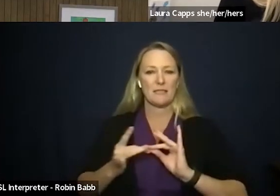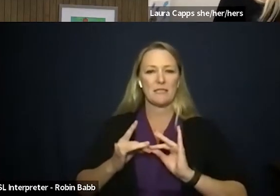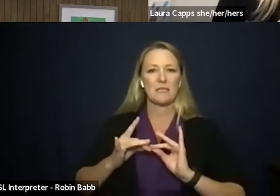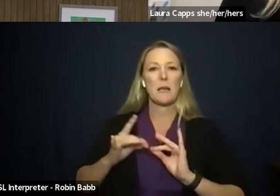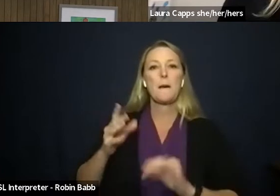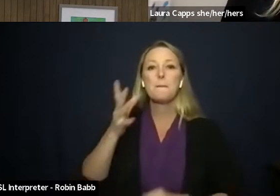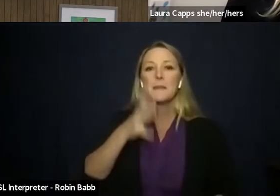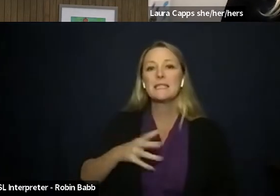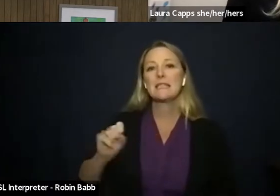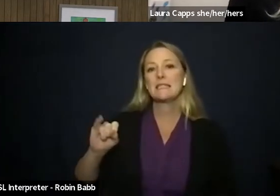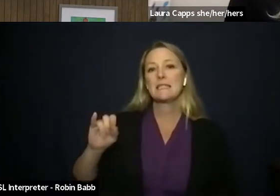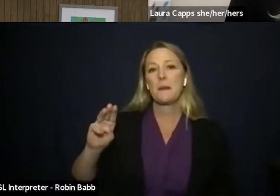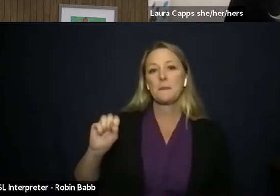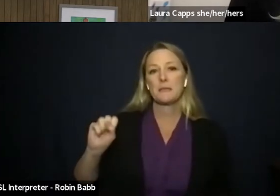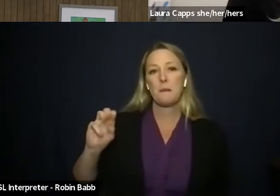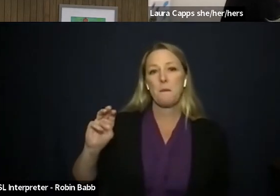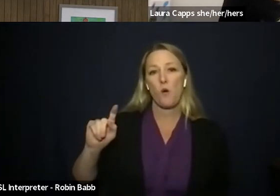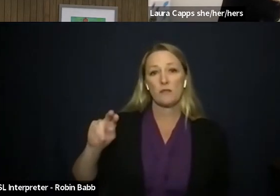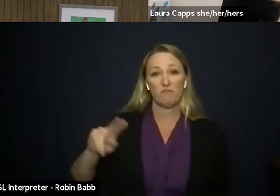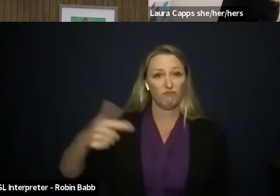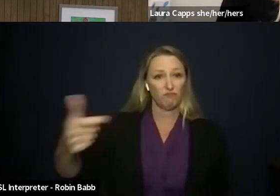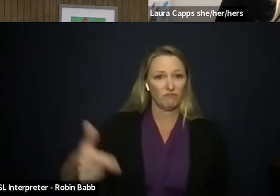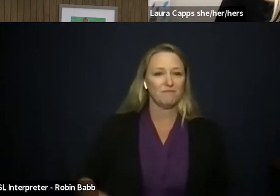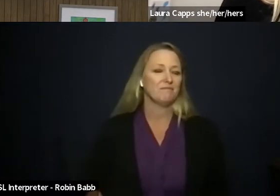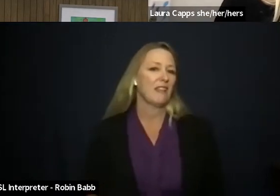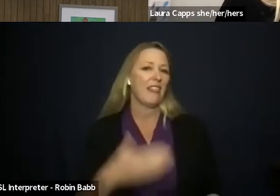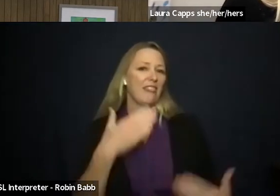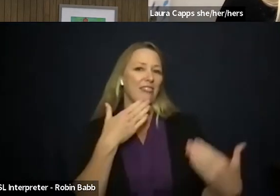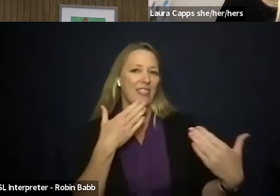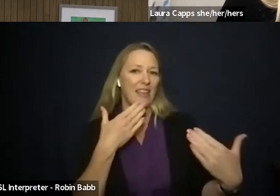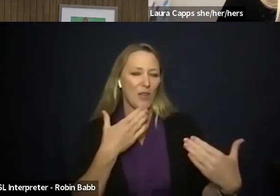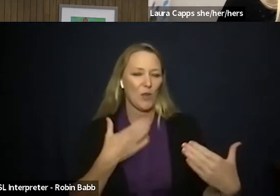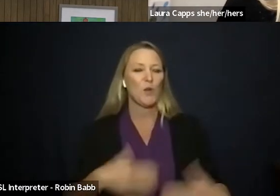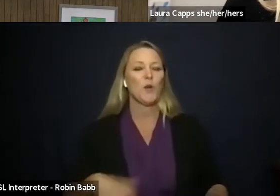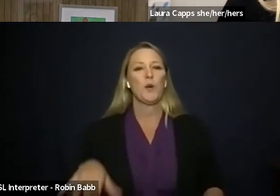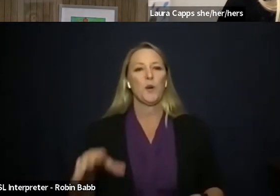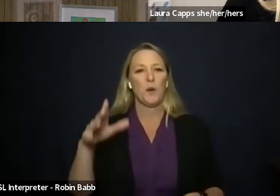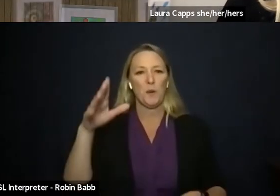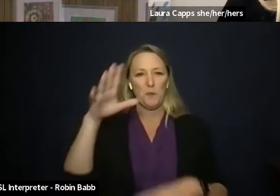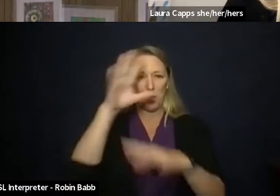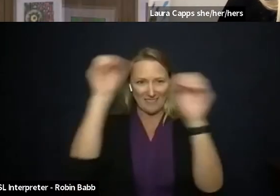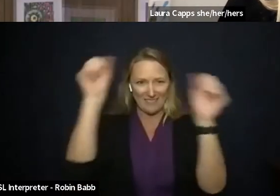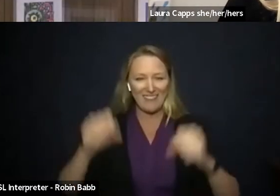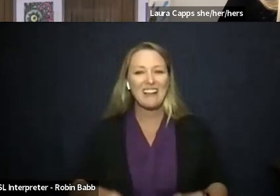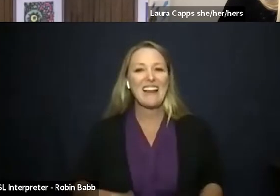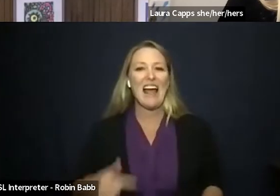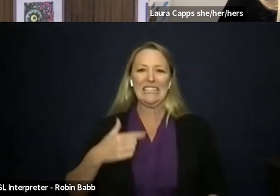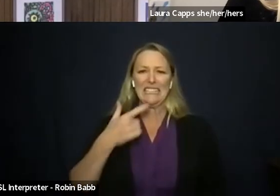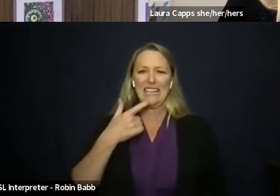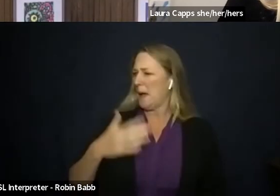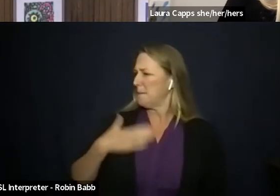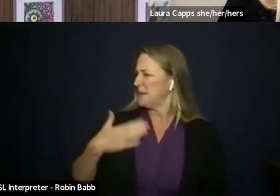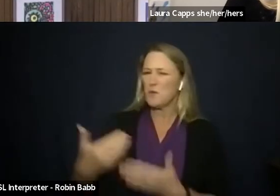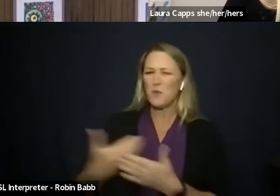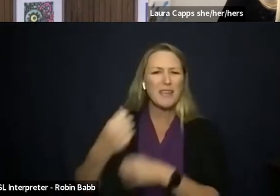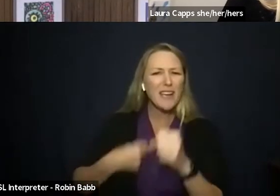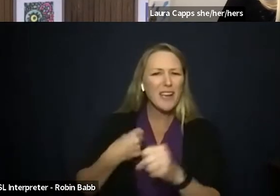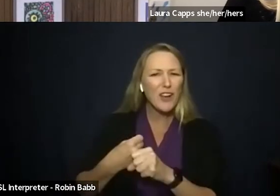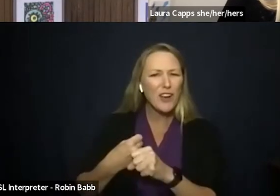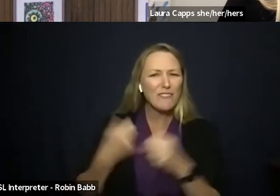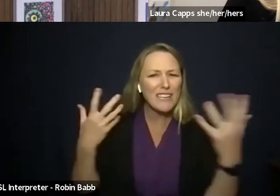milton would you like to go yes thank you madam president um have i said happy new year but just in case i haven't seen you happy new